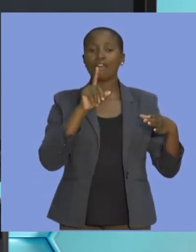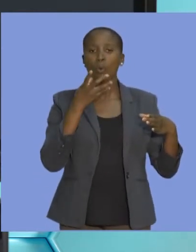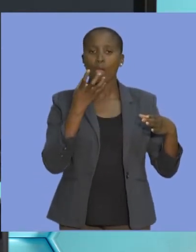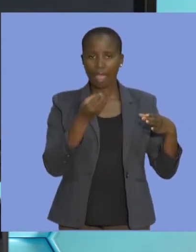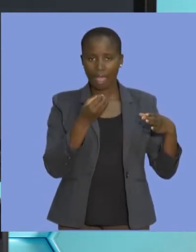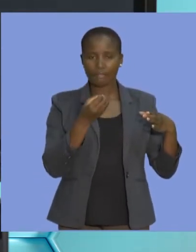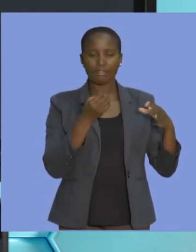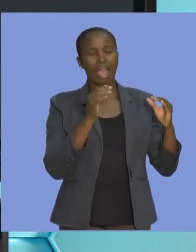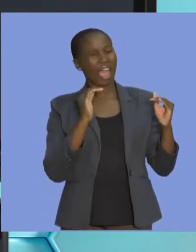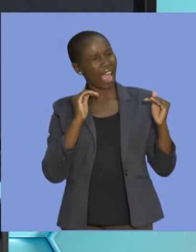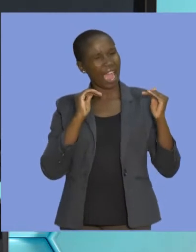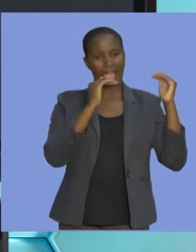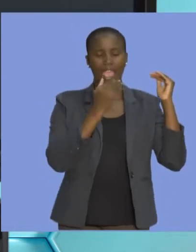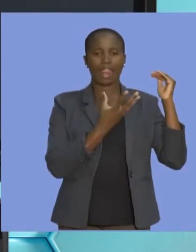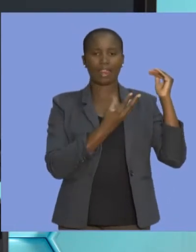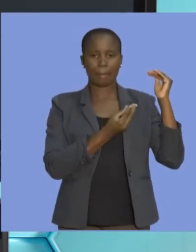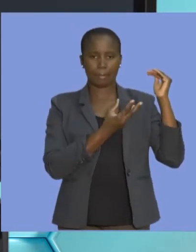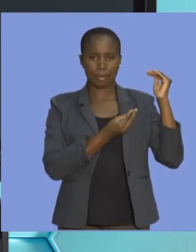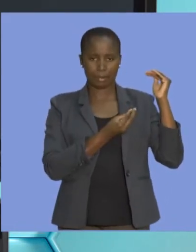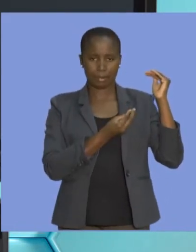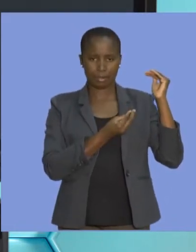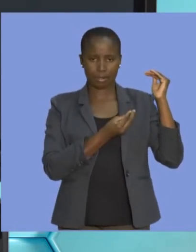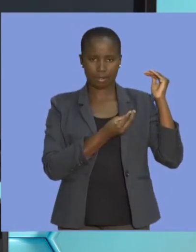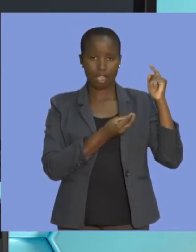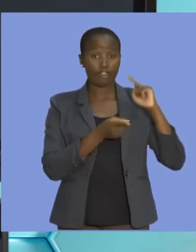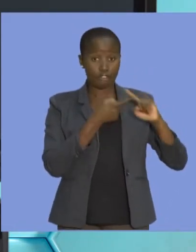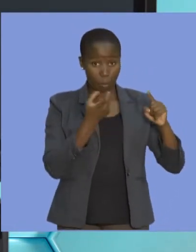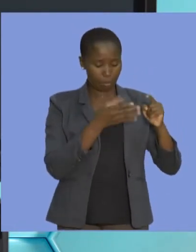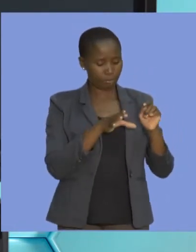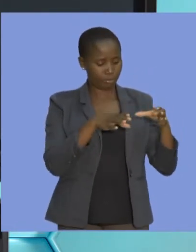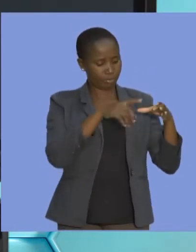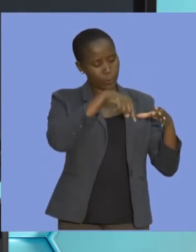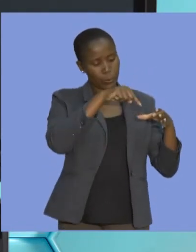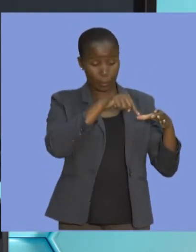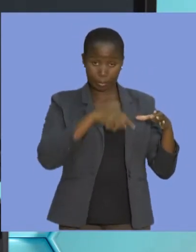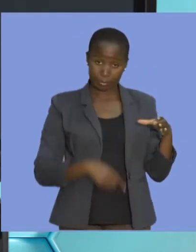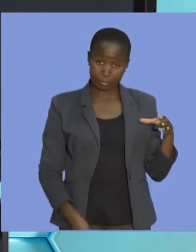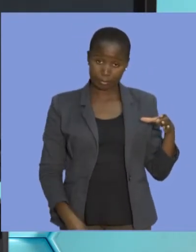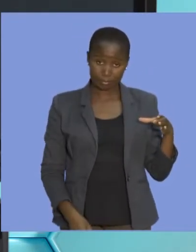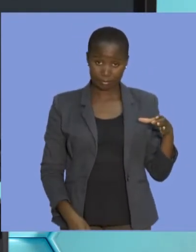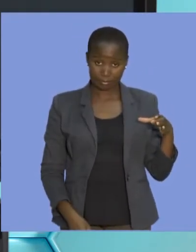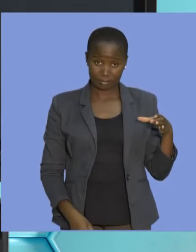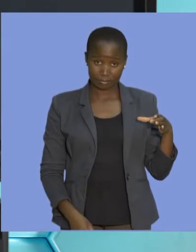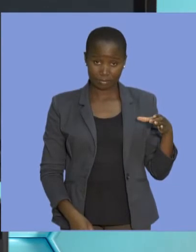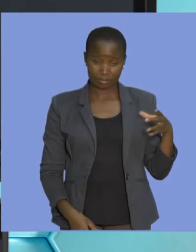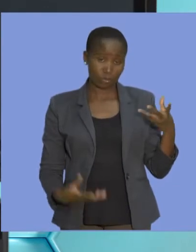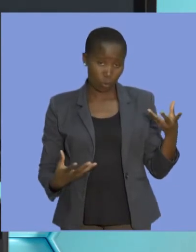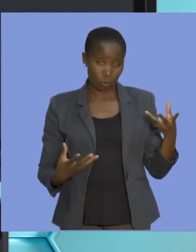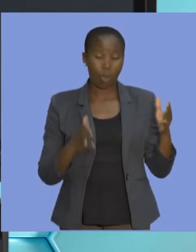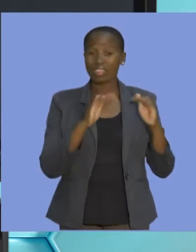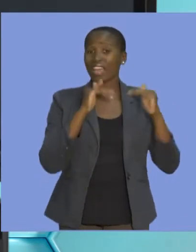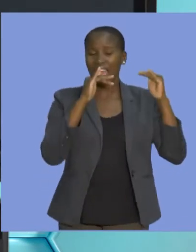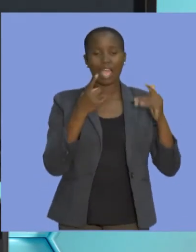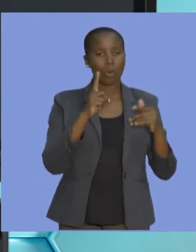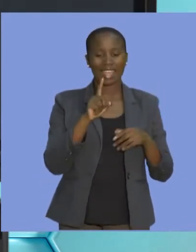the highest number in that interval, which is the highest frequency, or the highest tally, as we